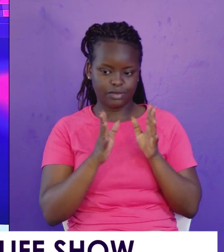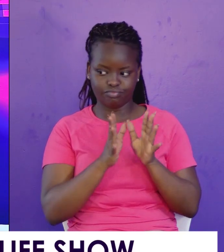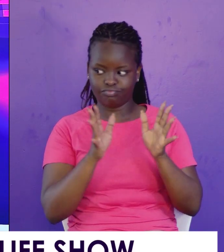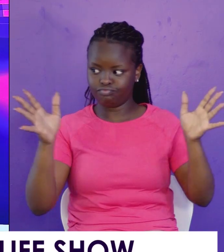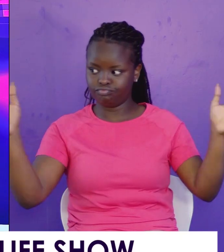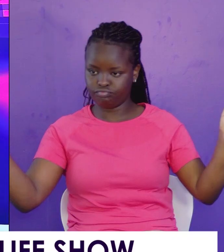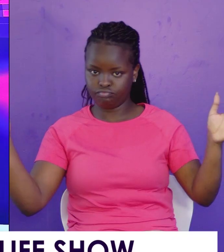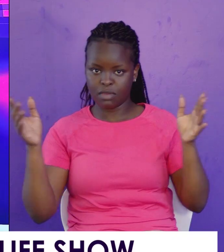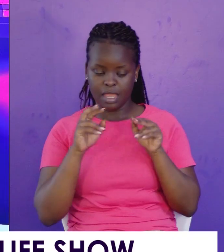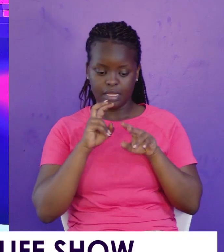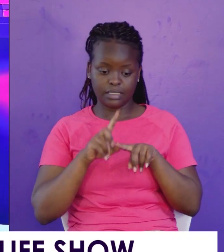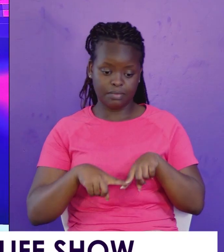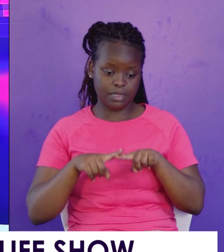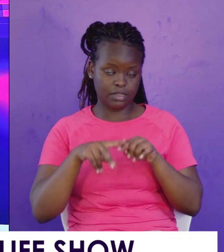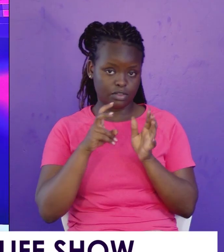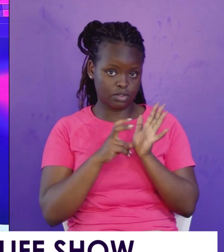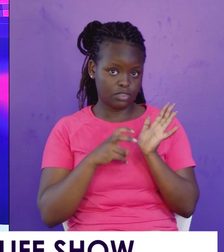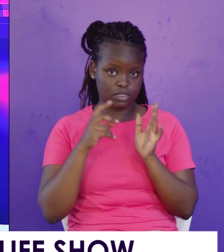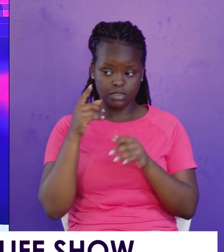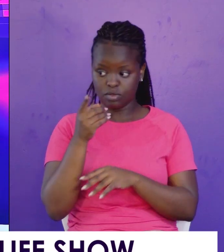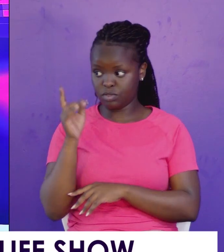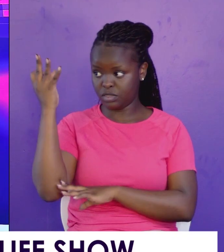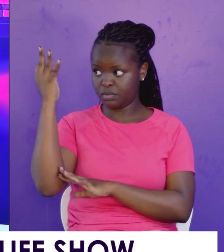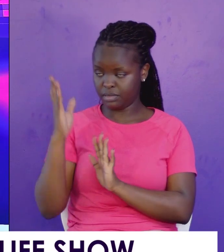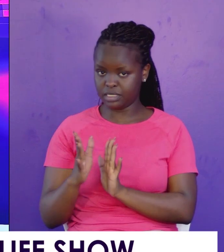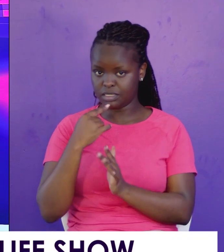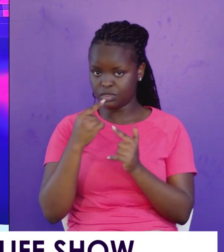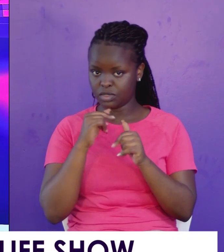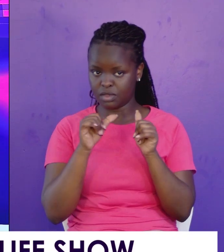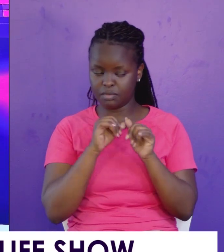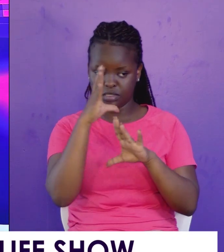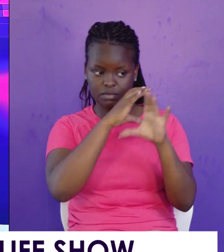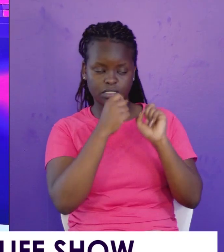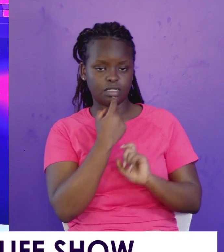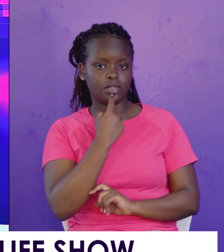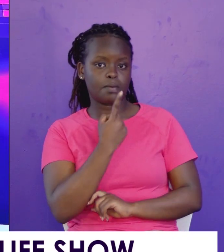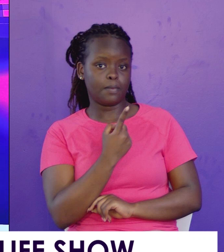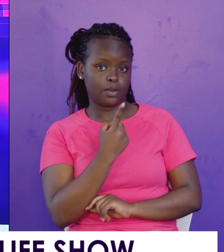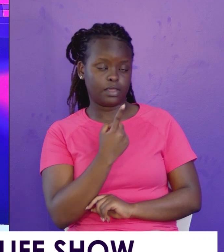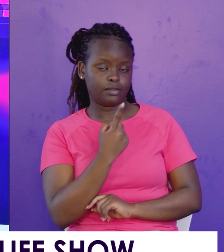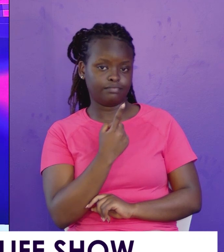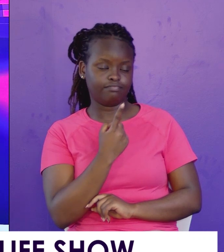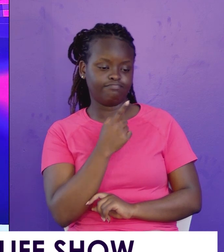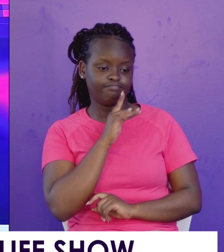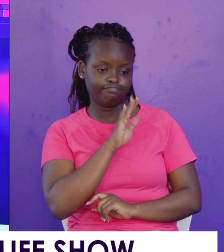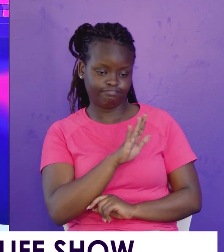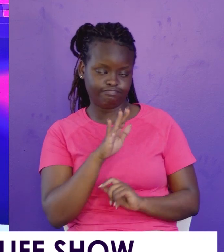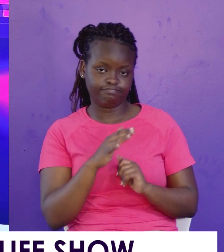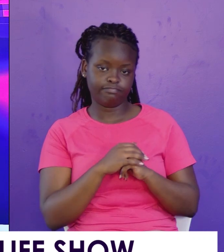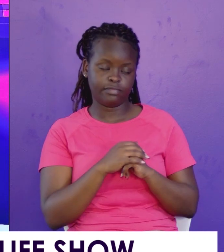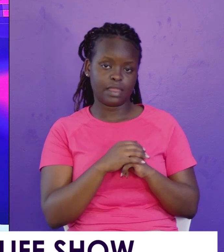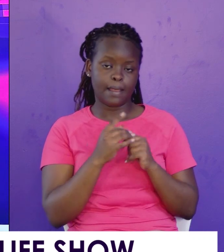context. And those pastors you're talking about, President Moi being what he was,